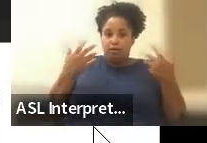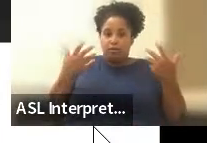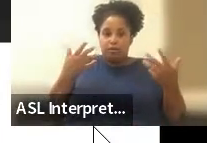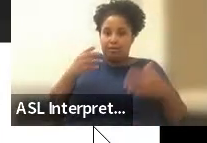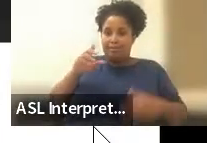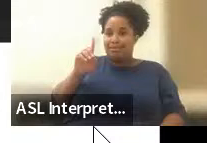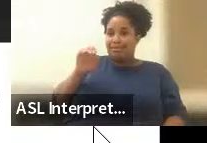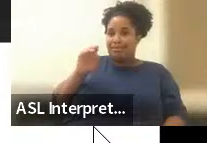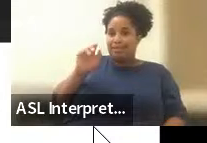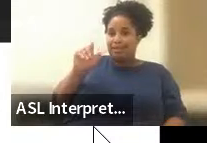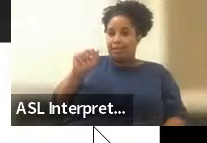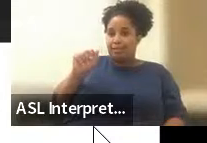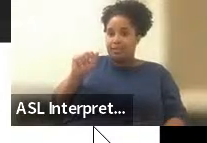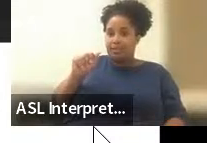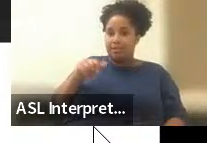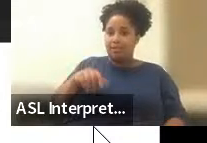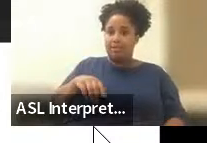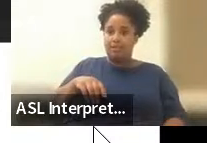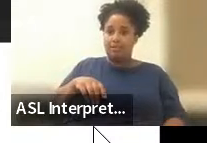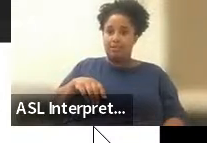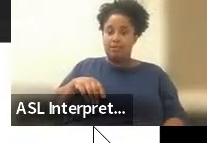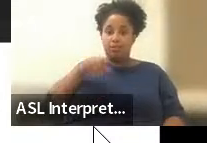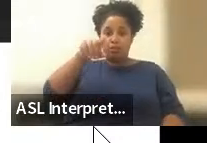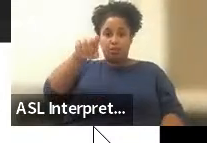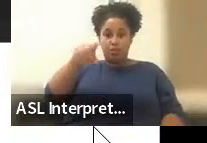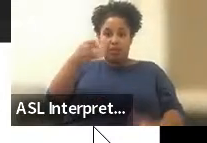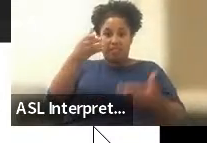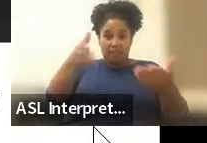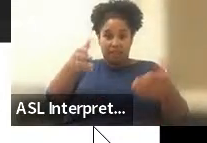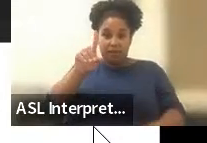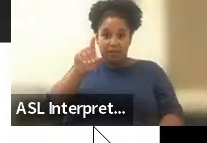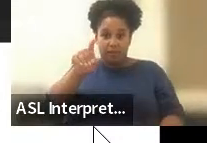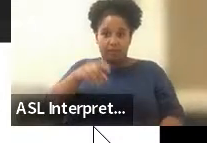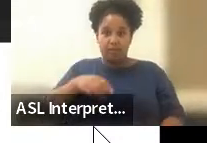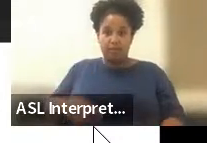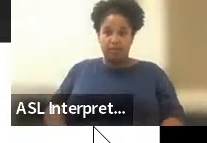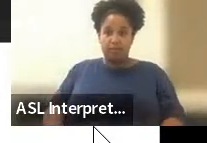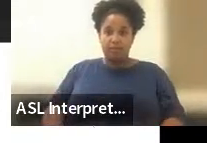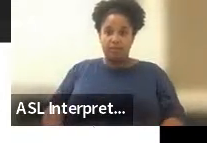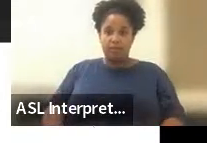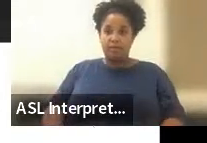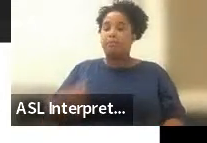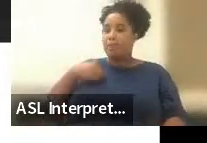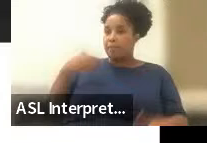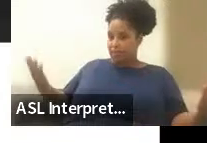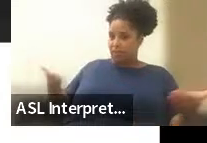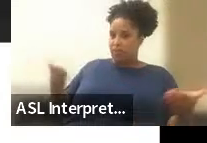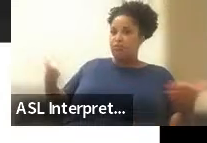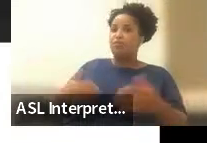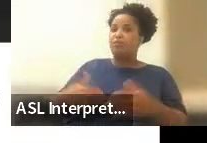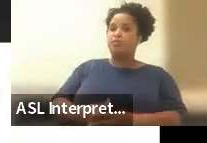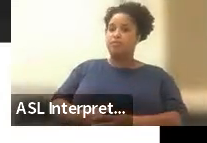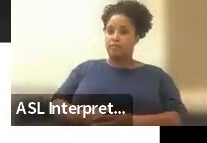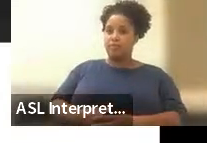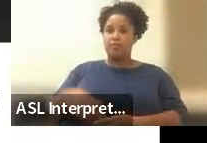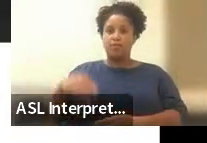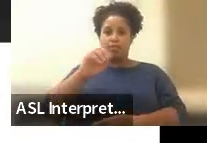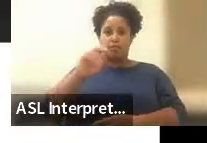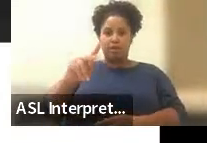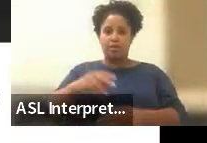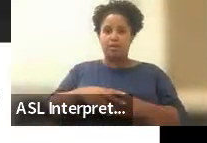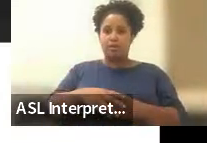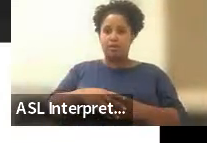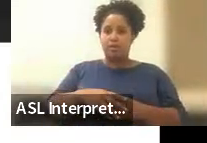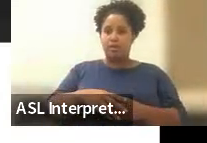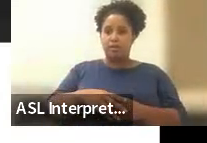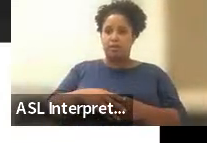Donata, are you there? I am here. Okay. I haven't looked